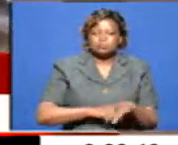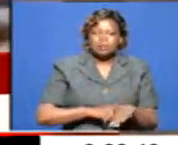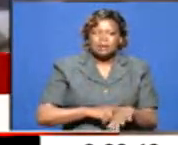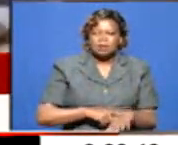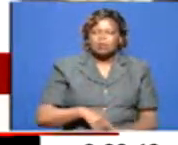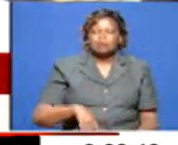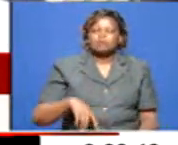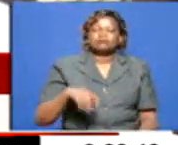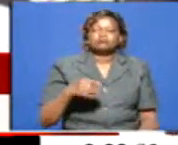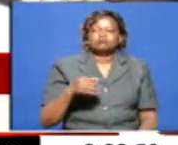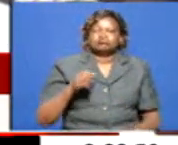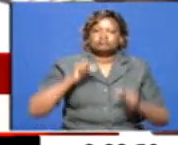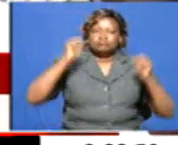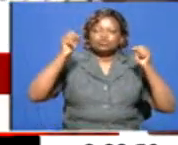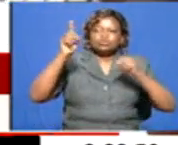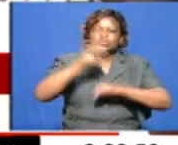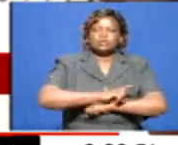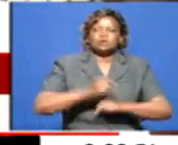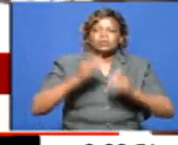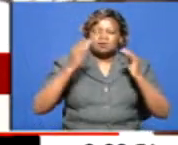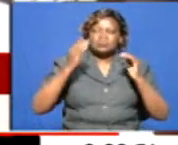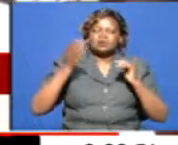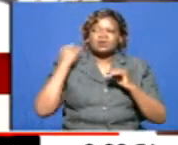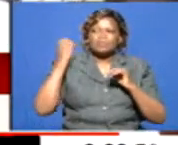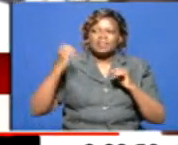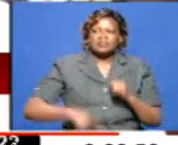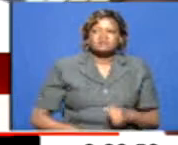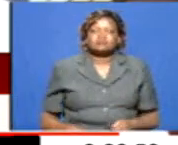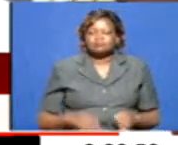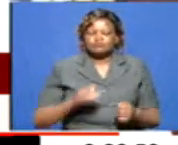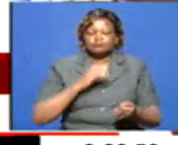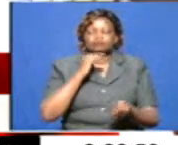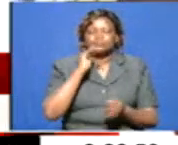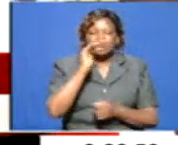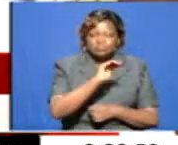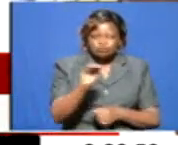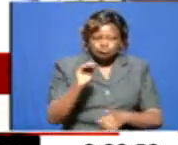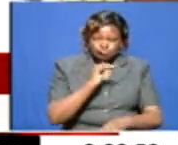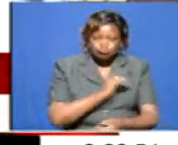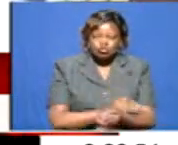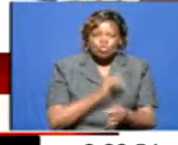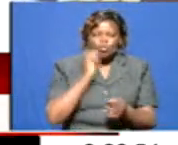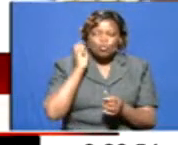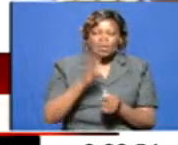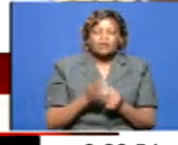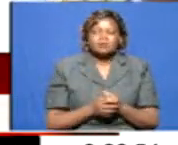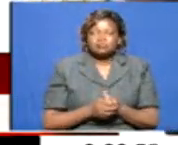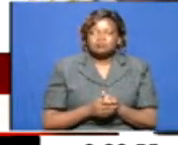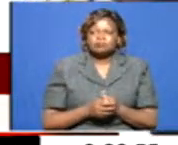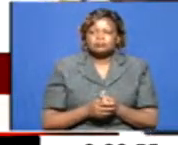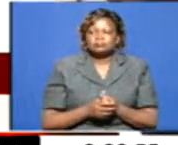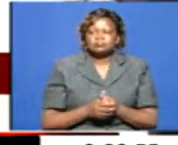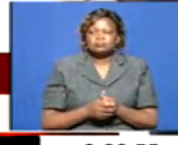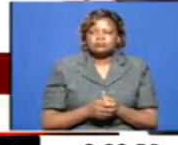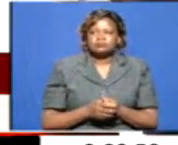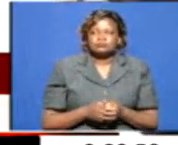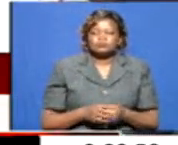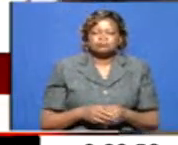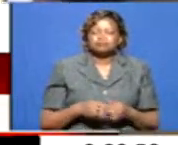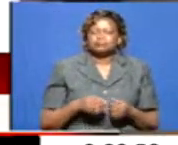celebrations last month. That the relevant authorities will, for loans less than 5